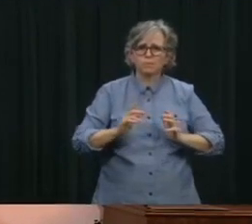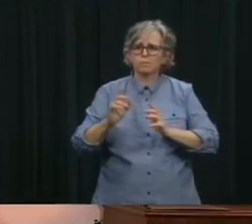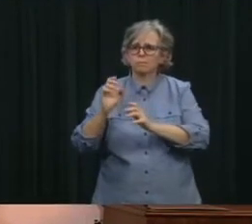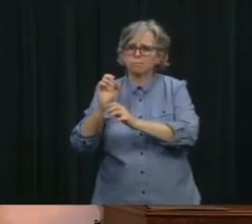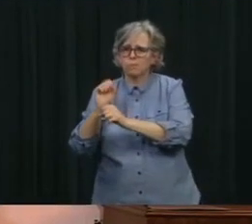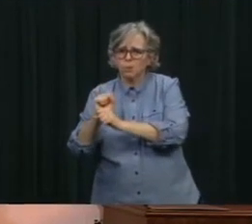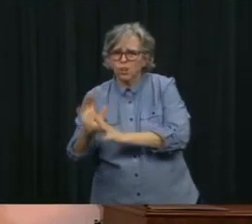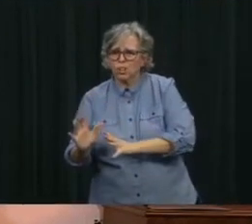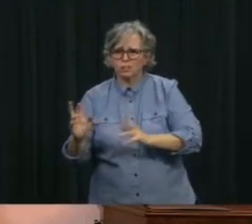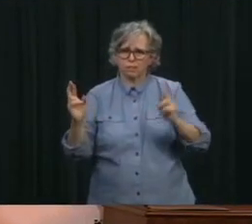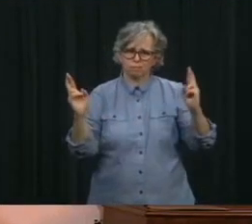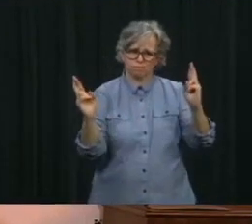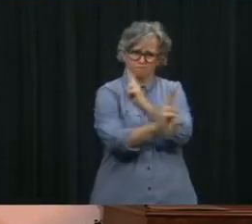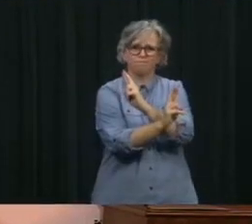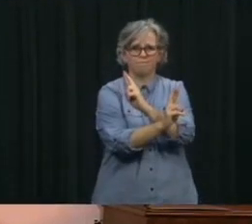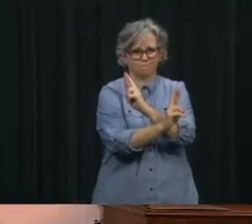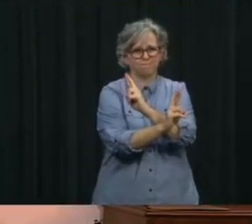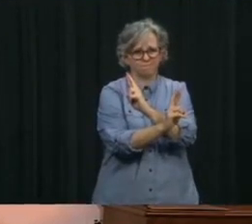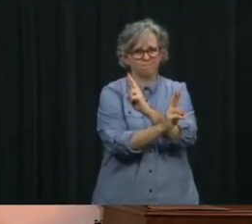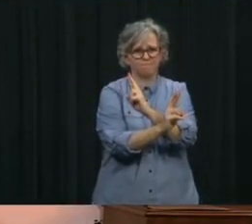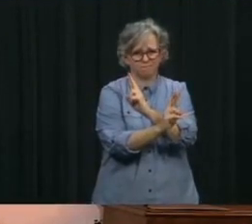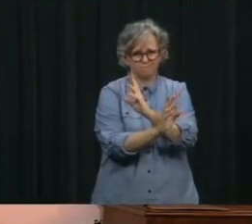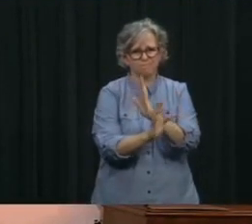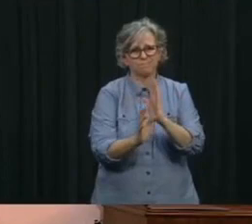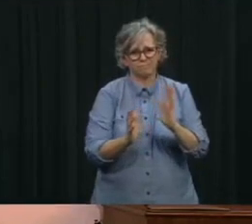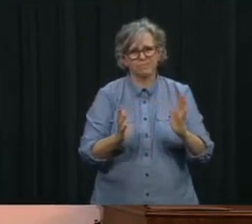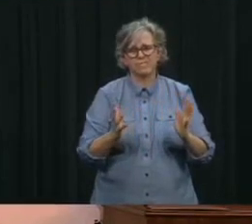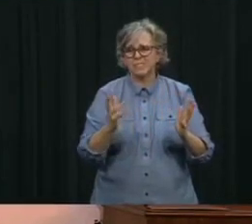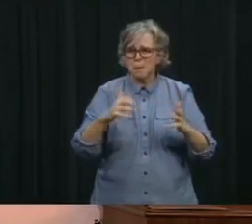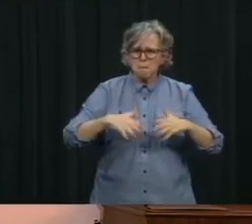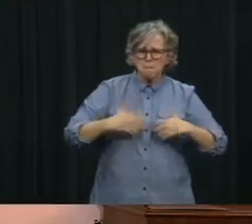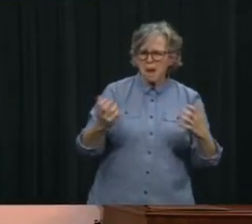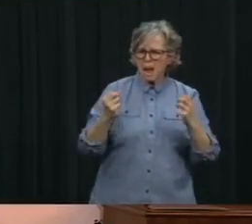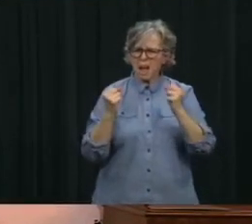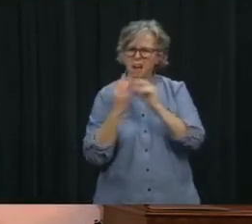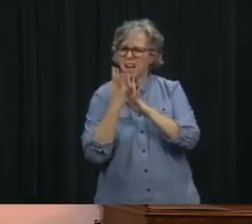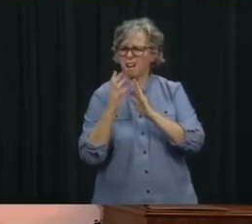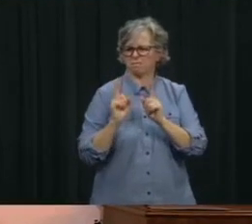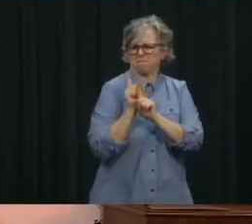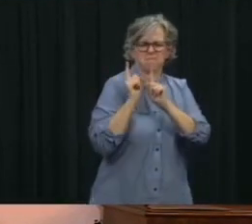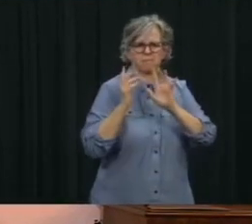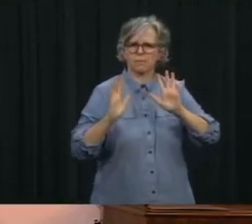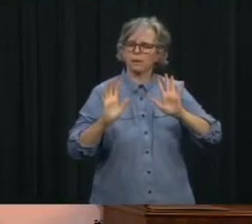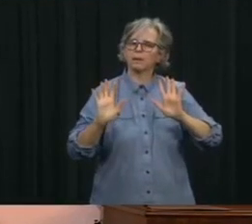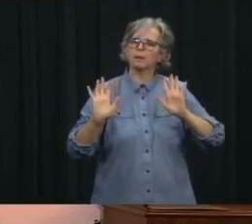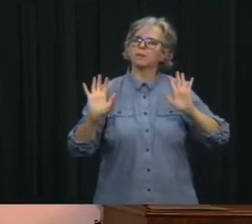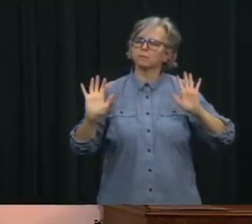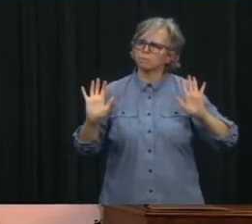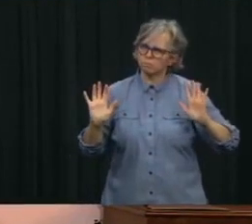And that brings me to just a final couple points I want to make.